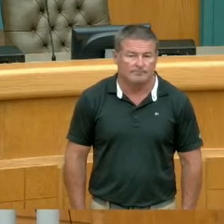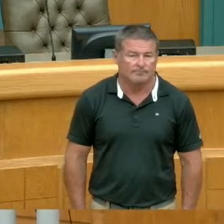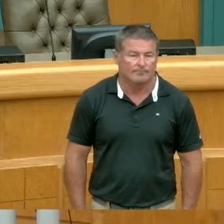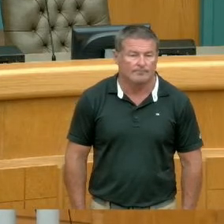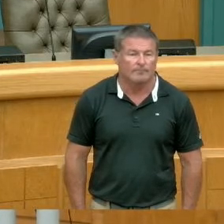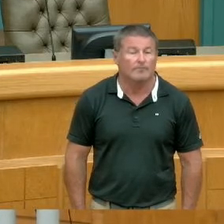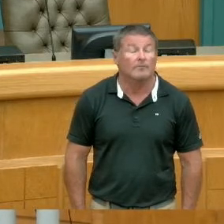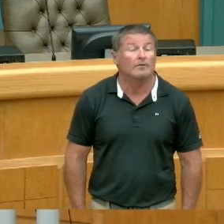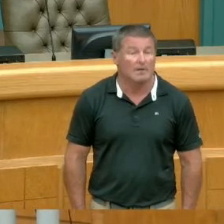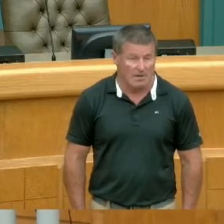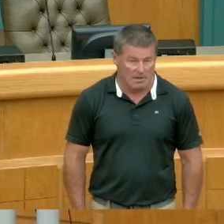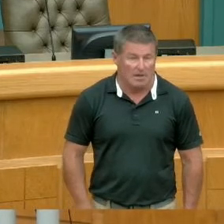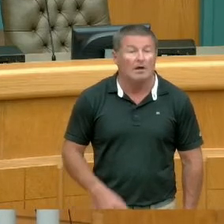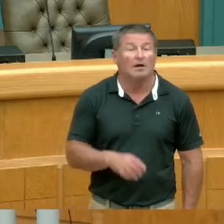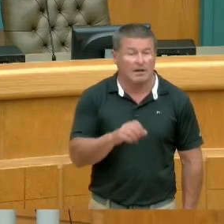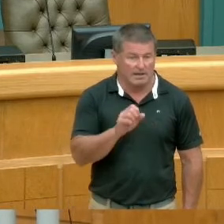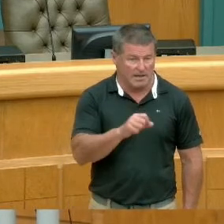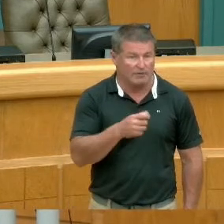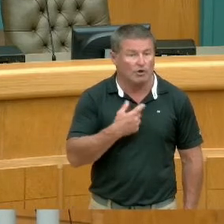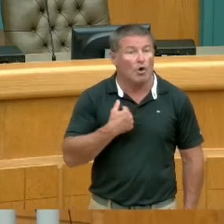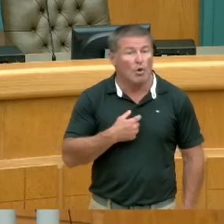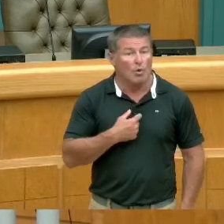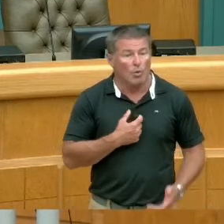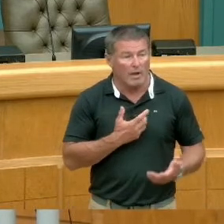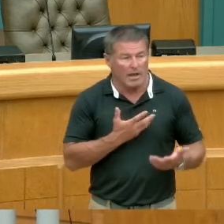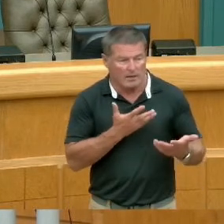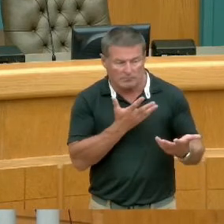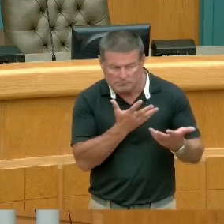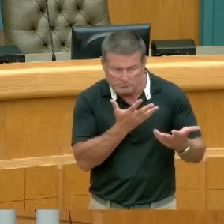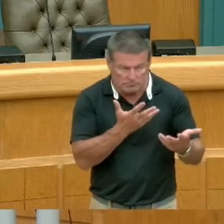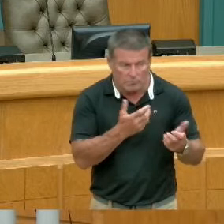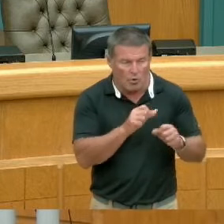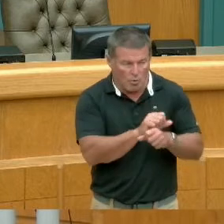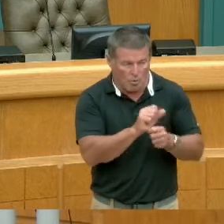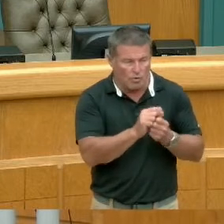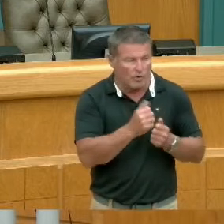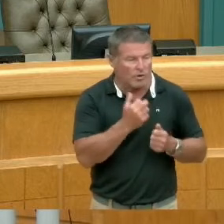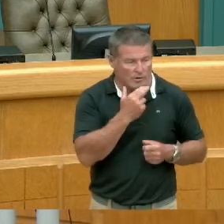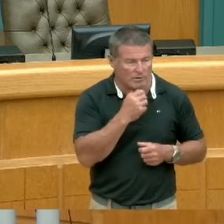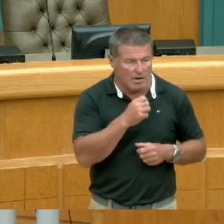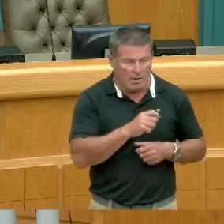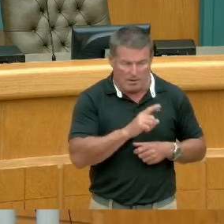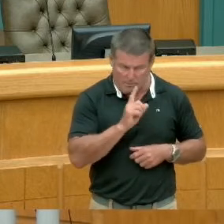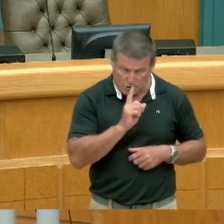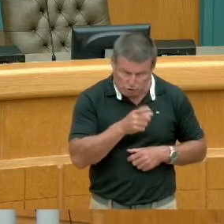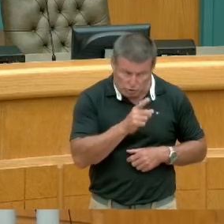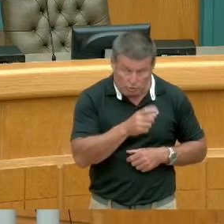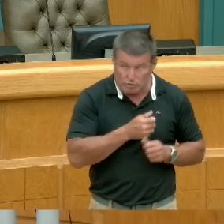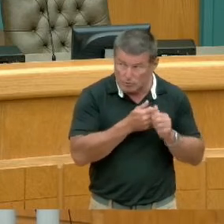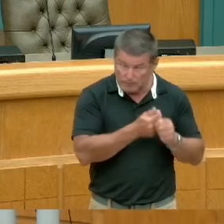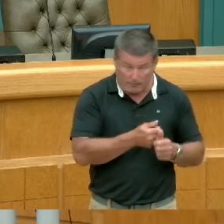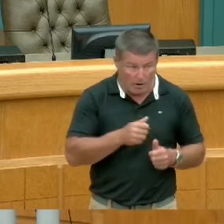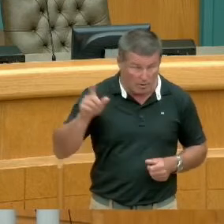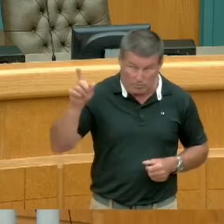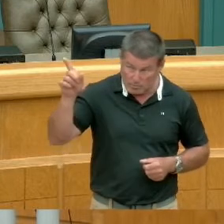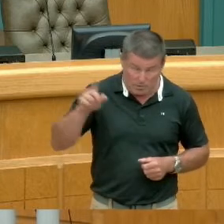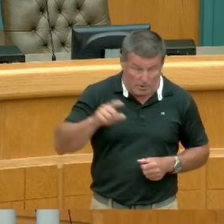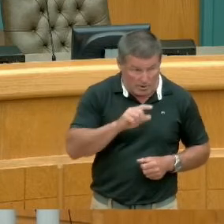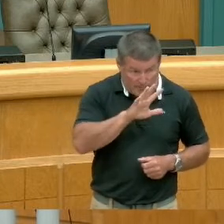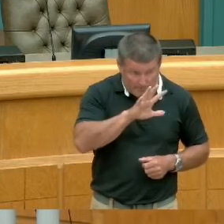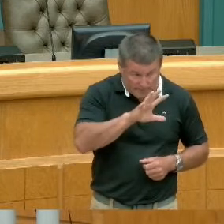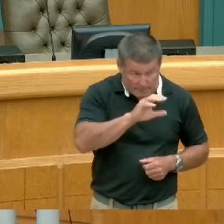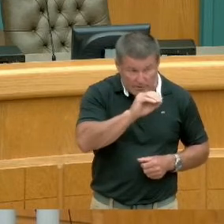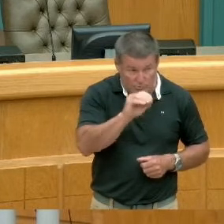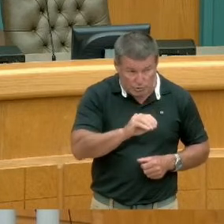So yes, we are working with the restaurants to just make sure that they do abide by the 50% capacity for